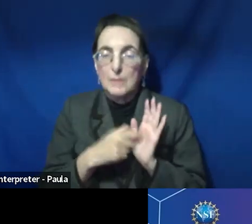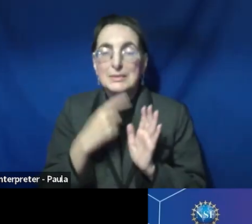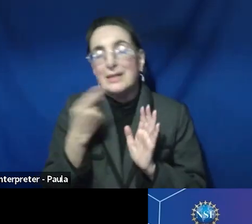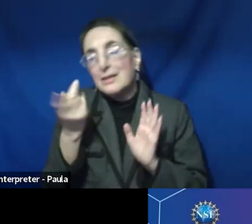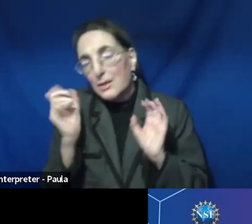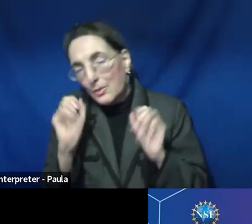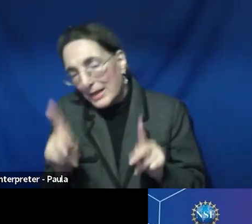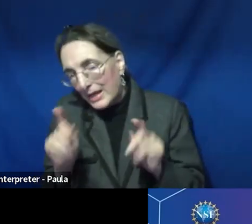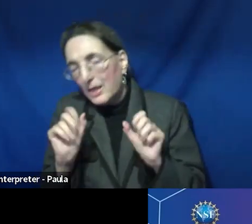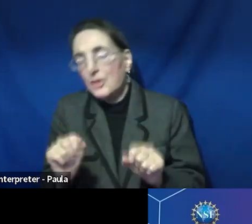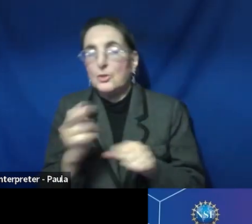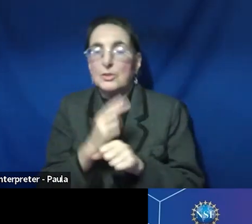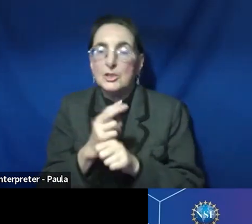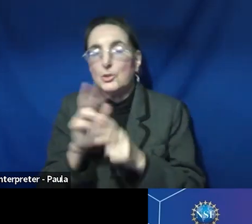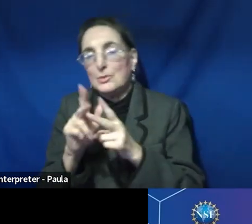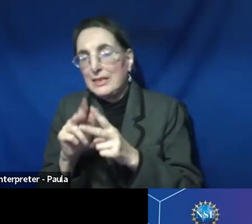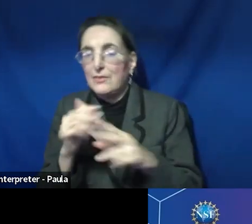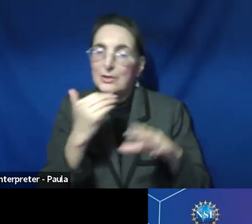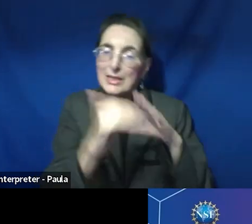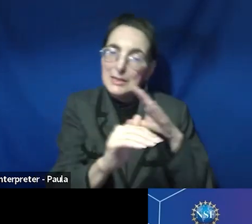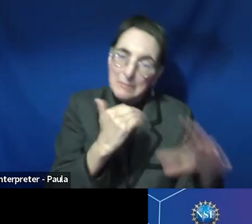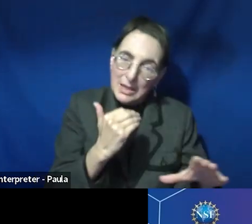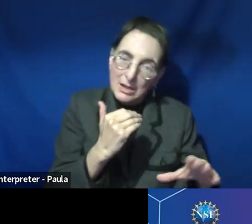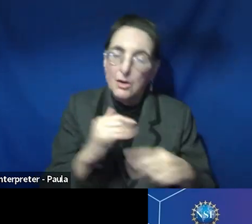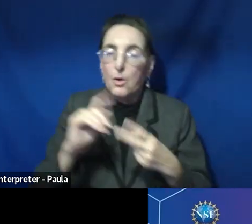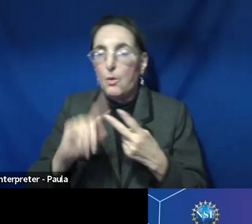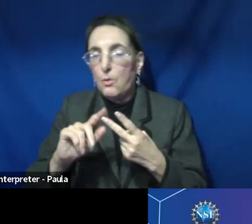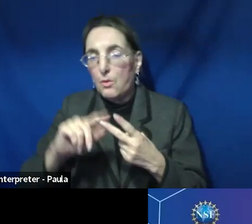use either email or the prospect tool